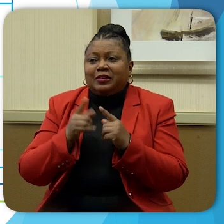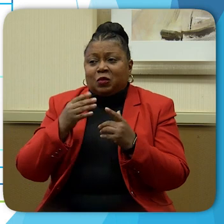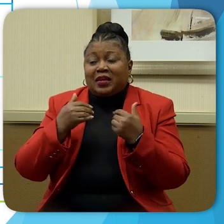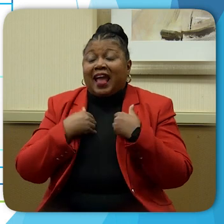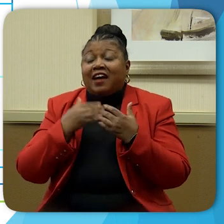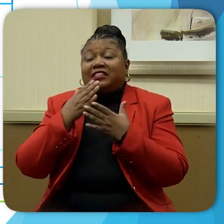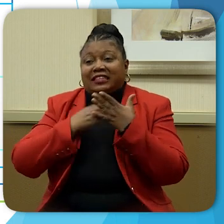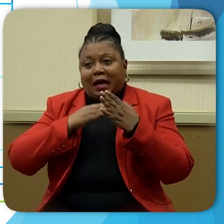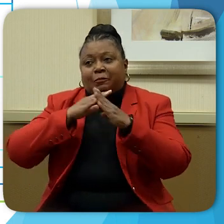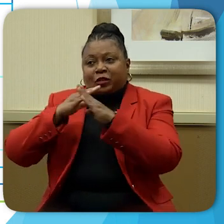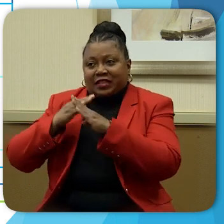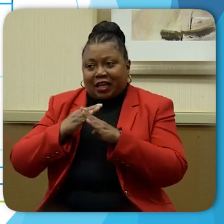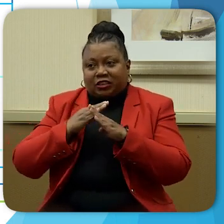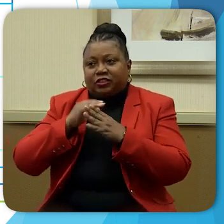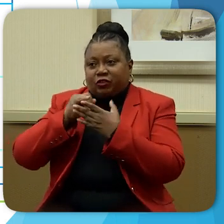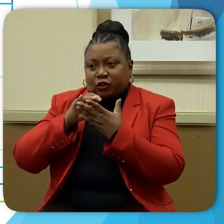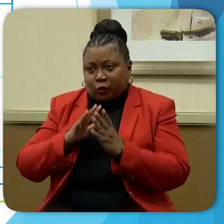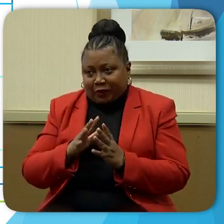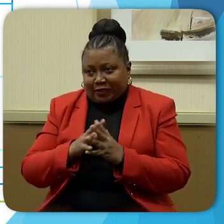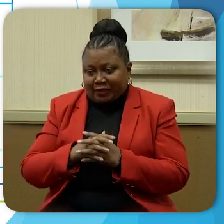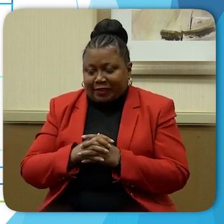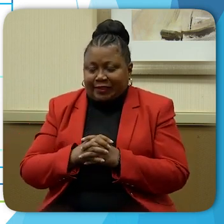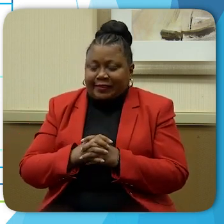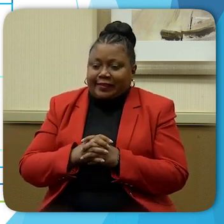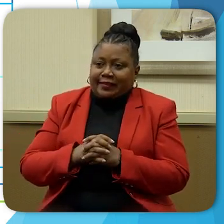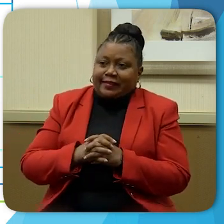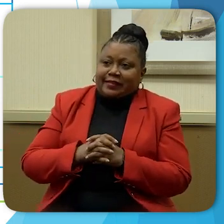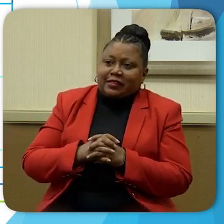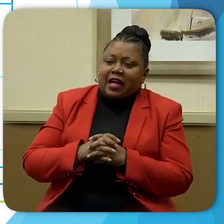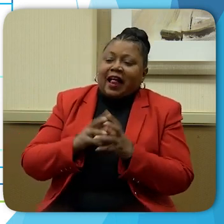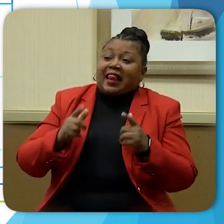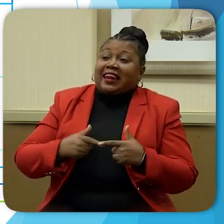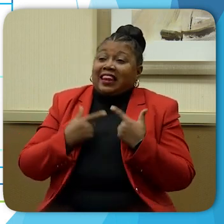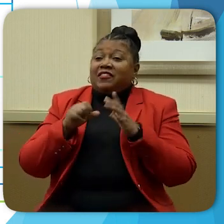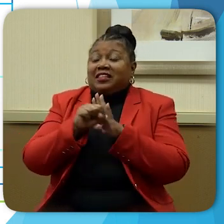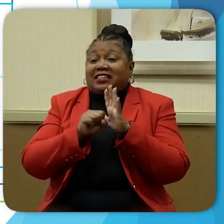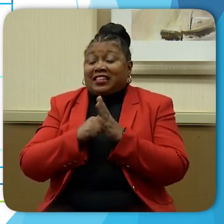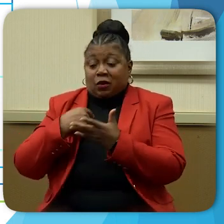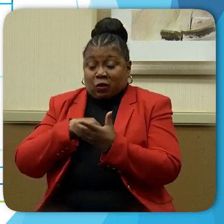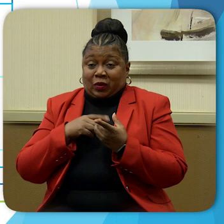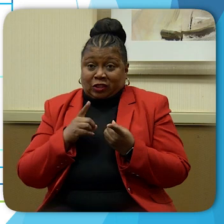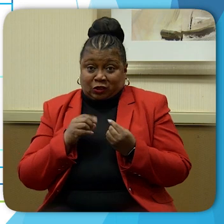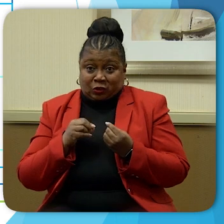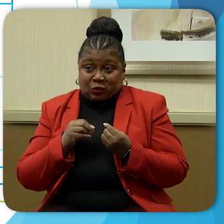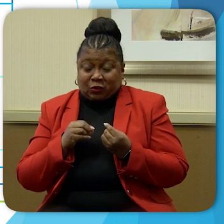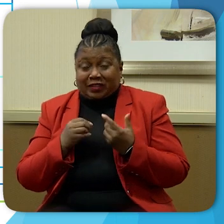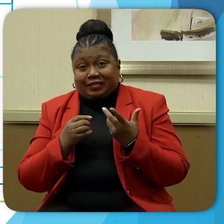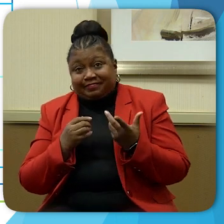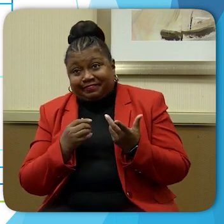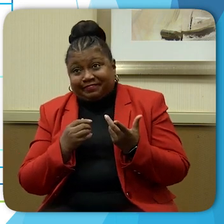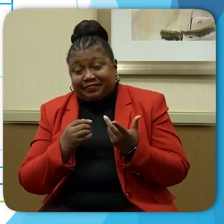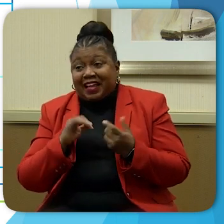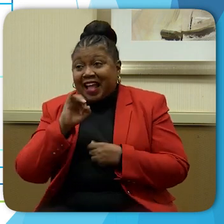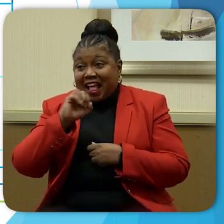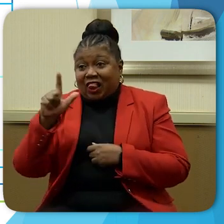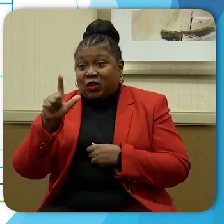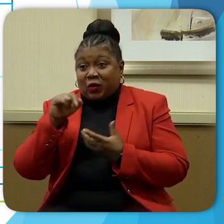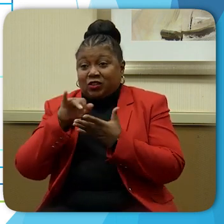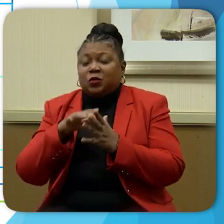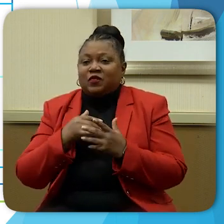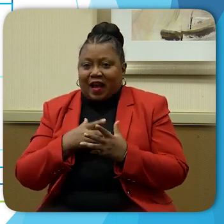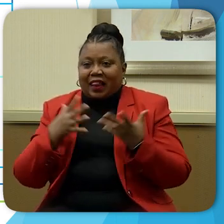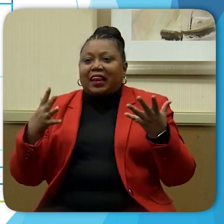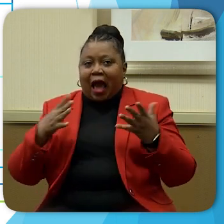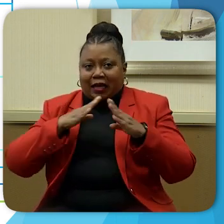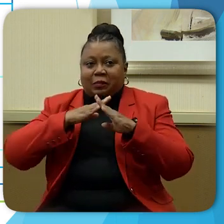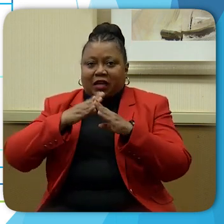we have some protections for students. Living in the state where we do, Illinois students have a lot